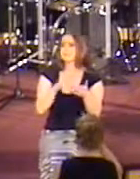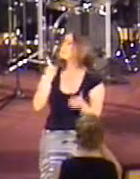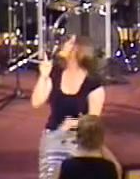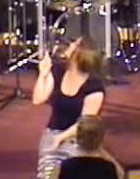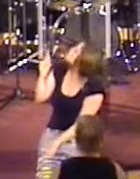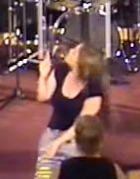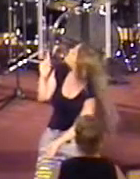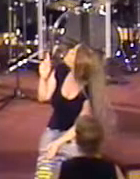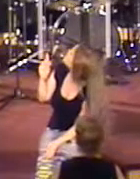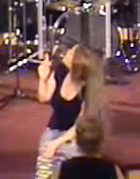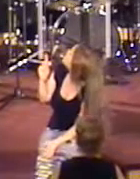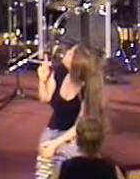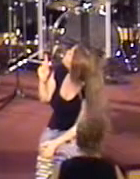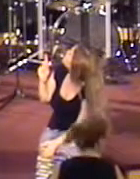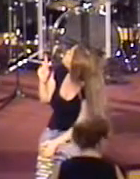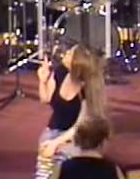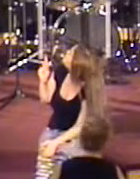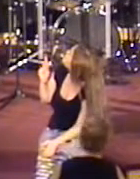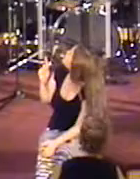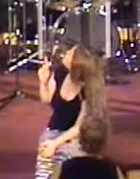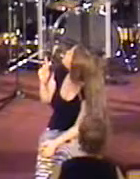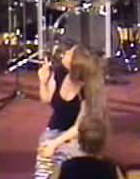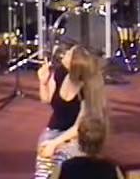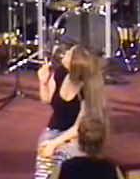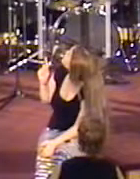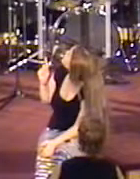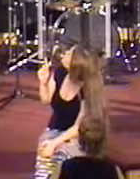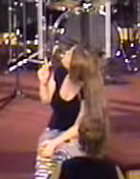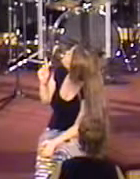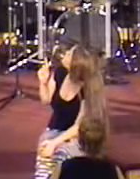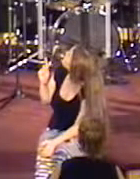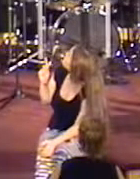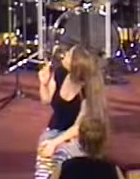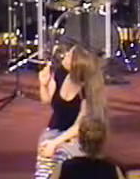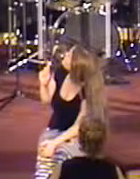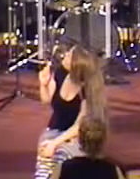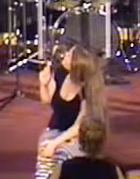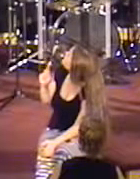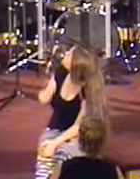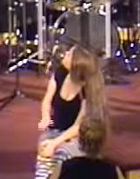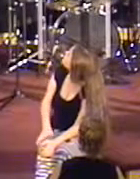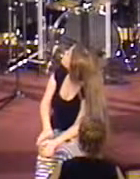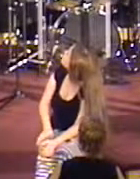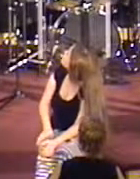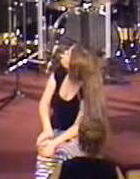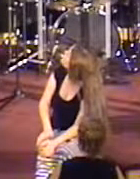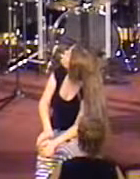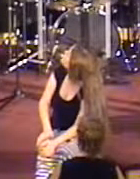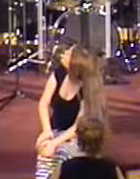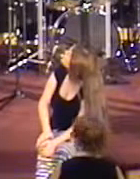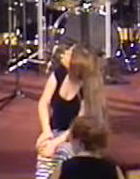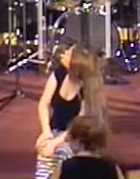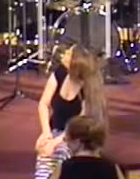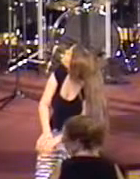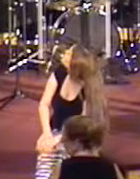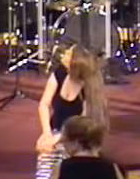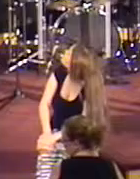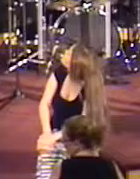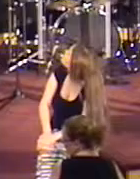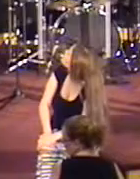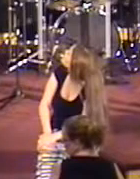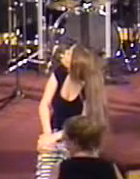the source of your quarrels and conflicts among you? Is not the source of your pleasures that wage